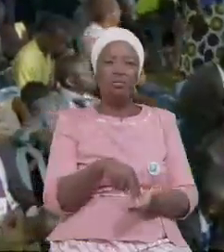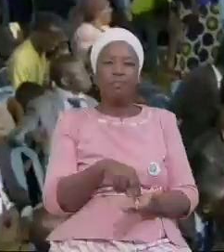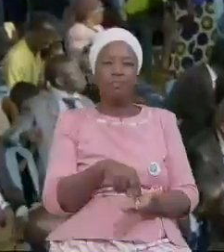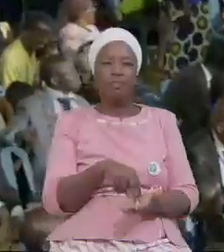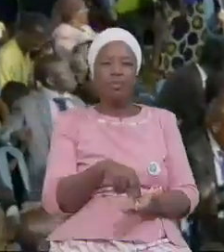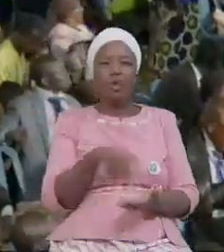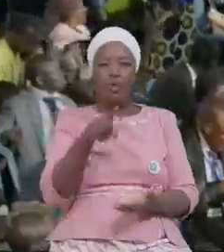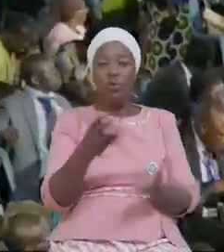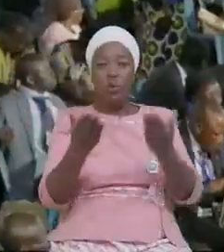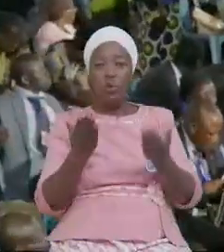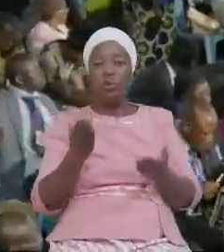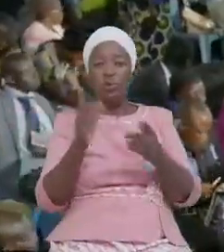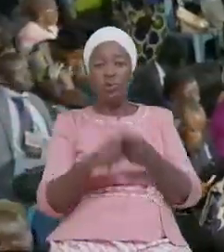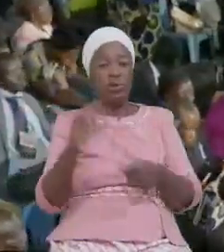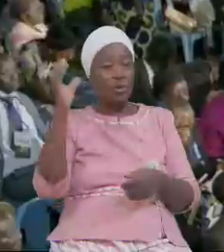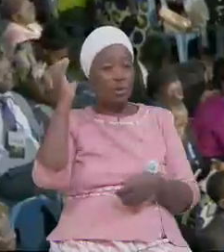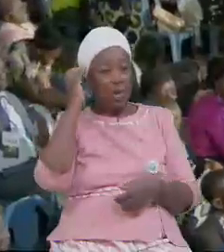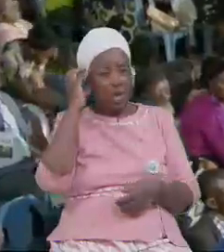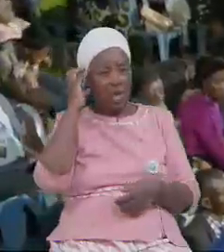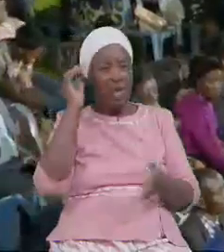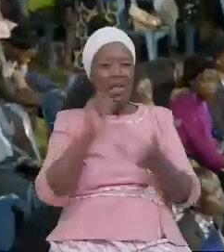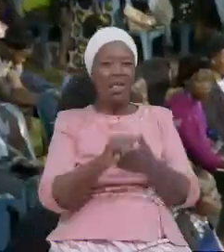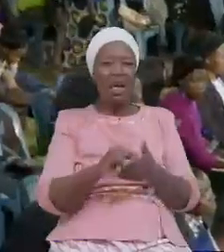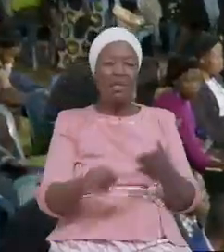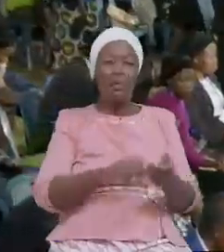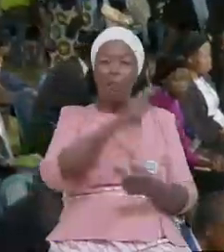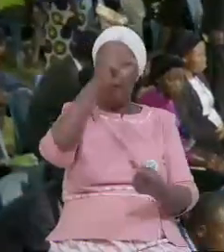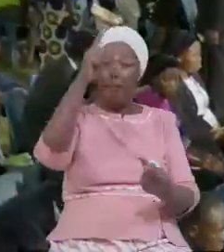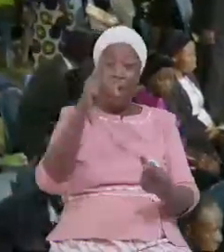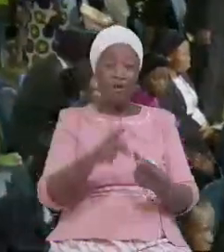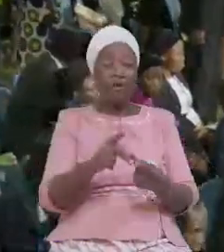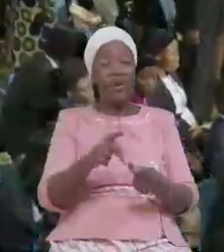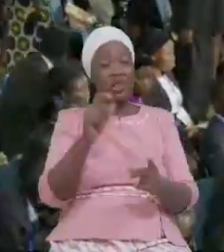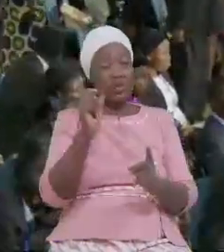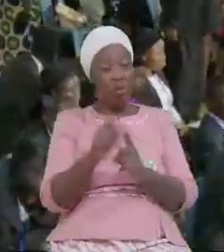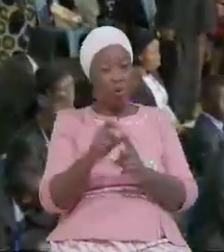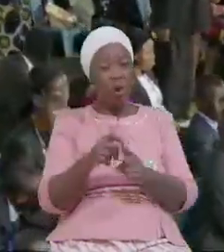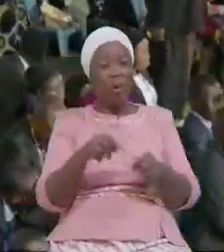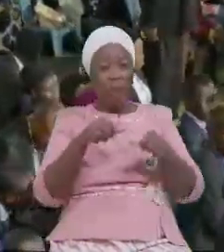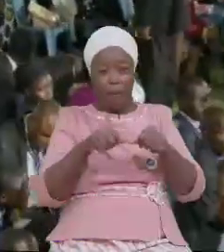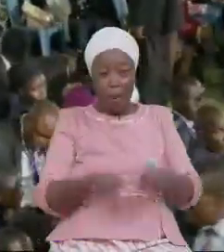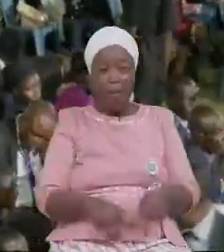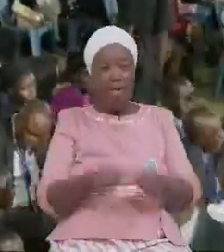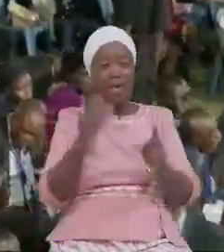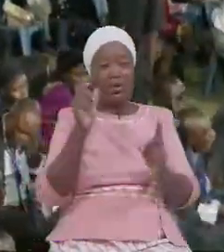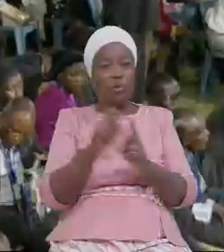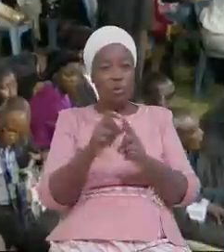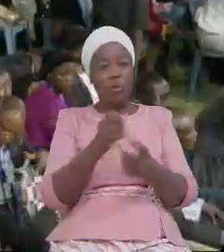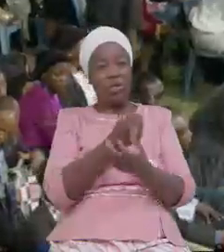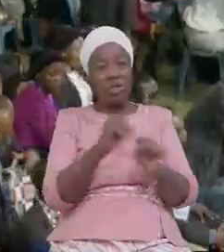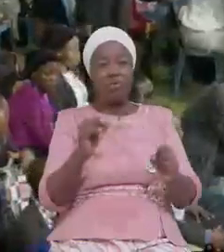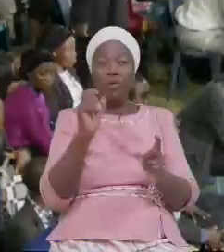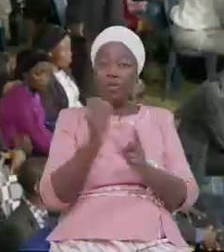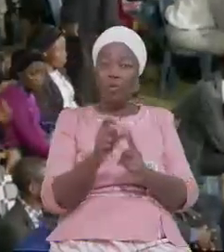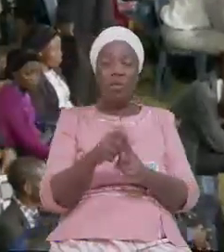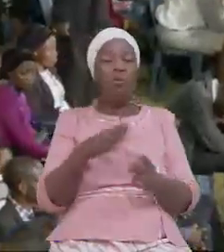hear that perfect word, permanent word, pardoning word, saving word. Stand